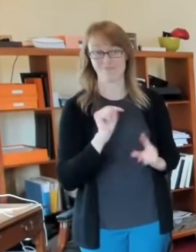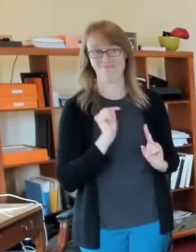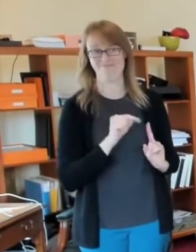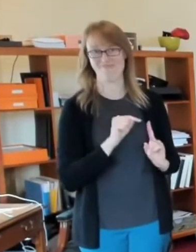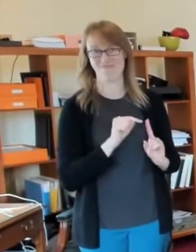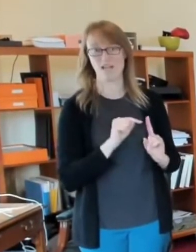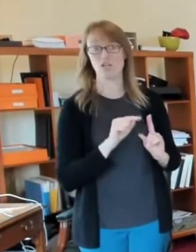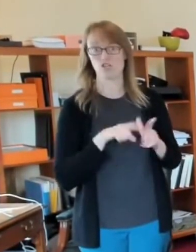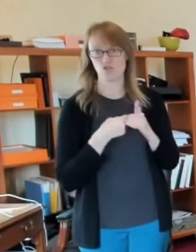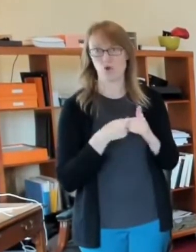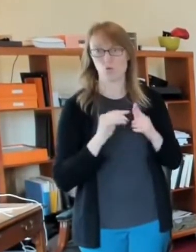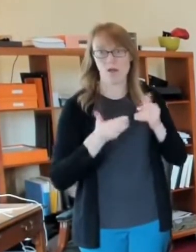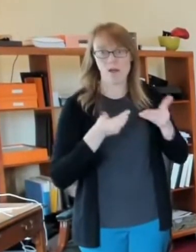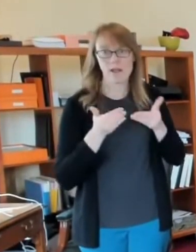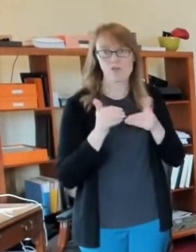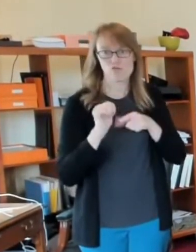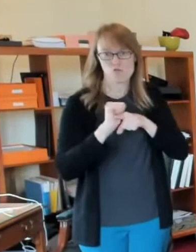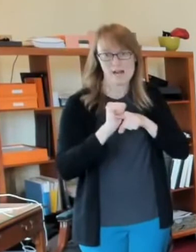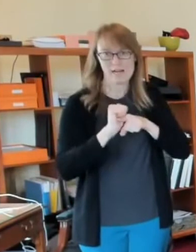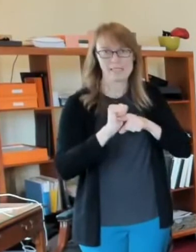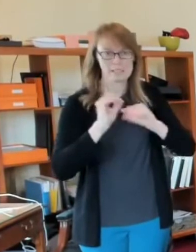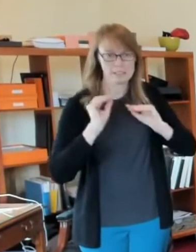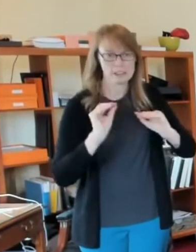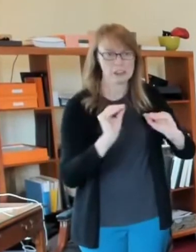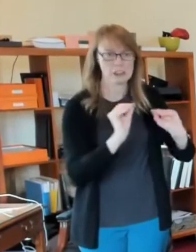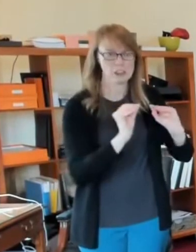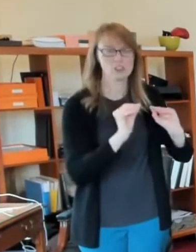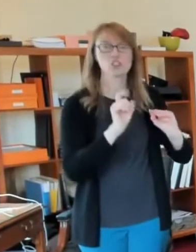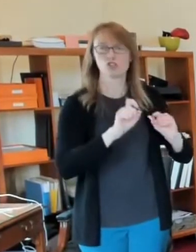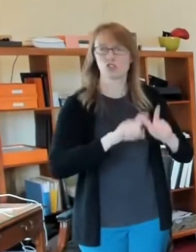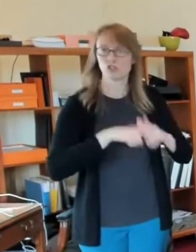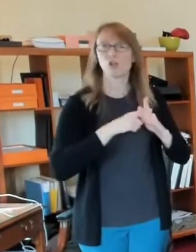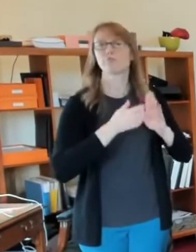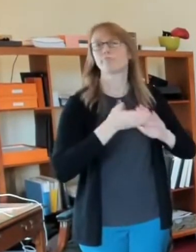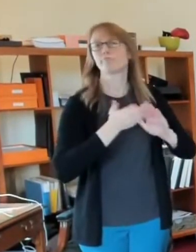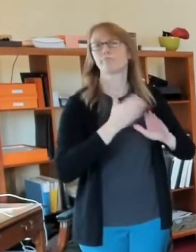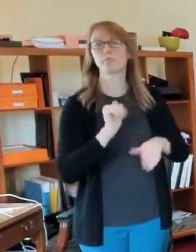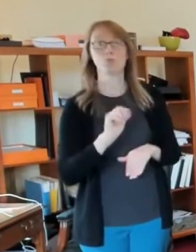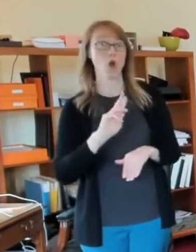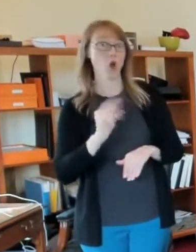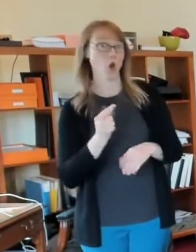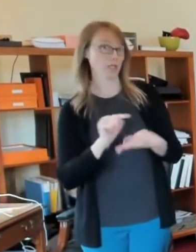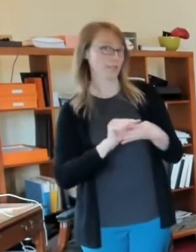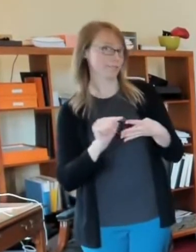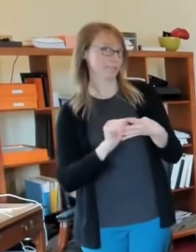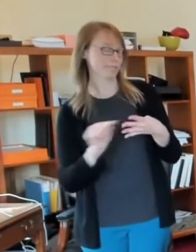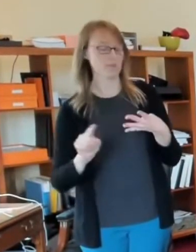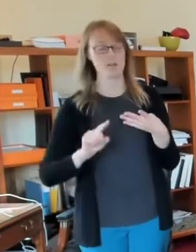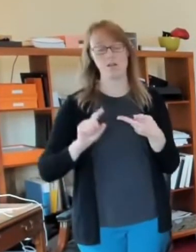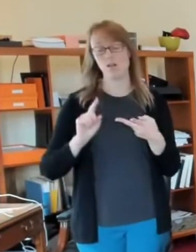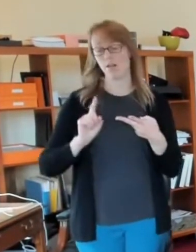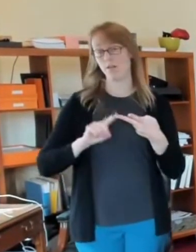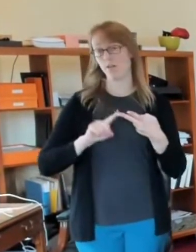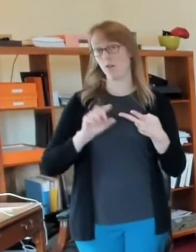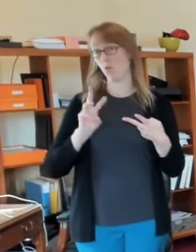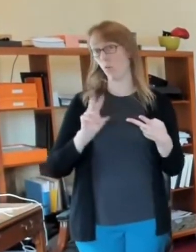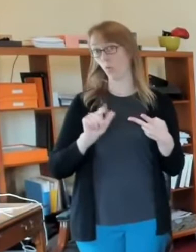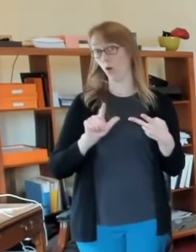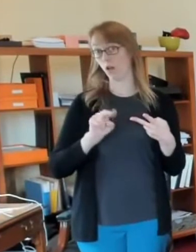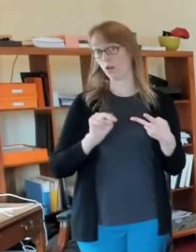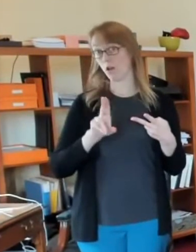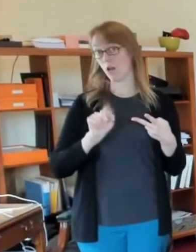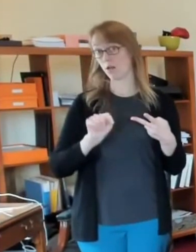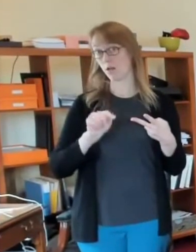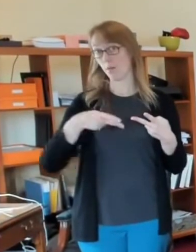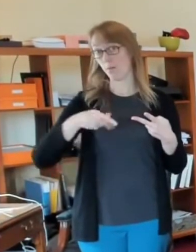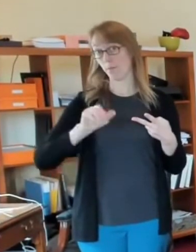and beginning training. It should be up and running in early August. And then the third location, which is in Walnut Park, was awarded to